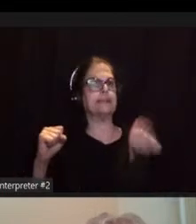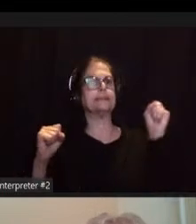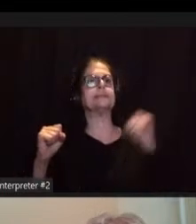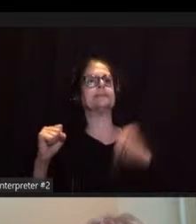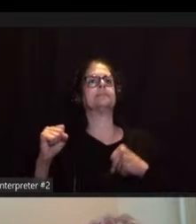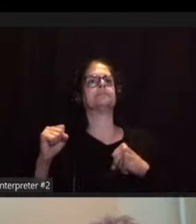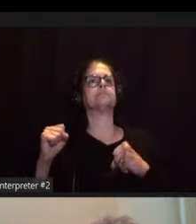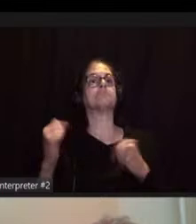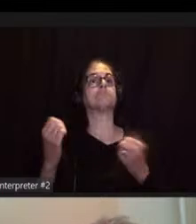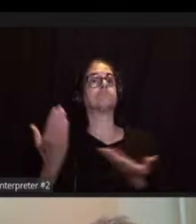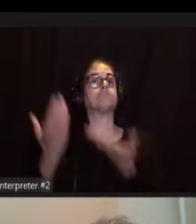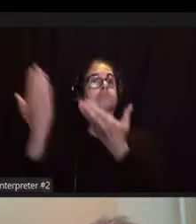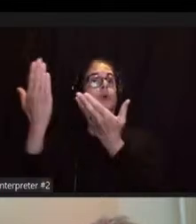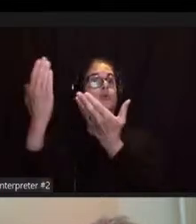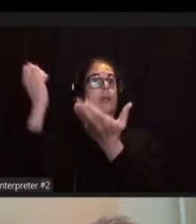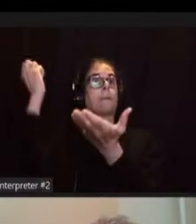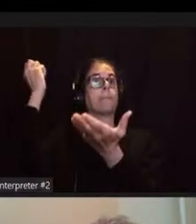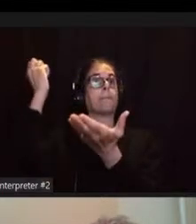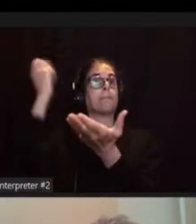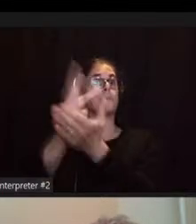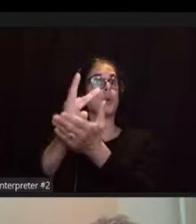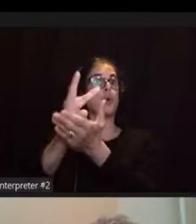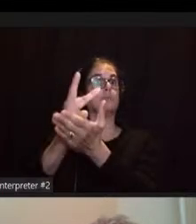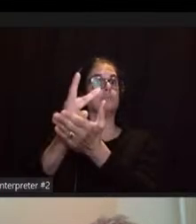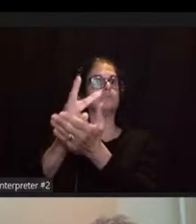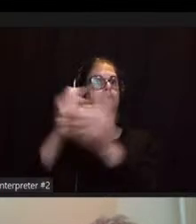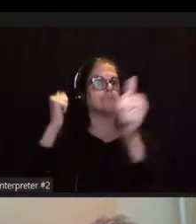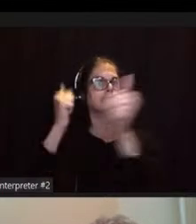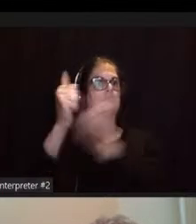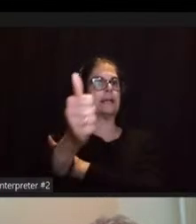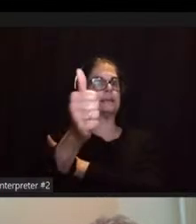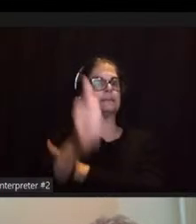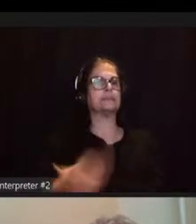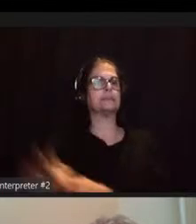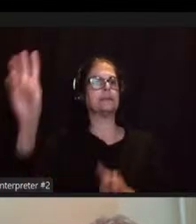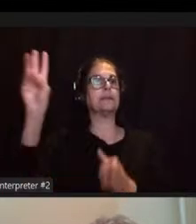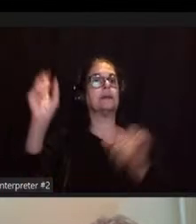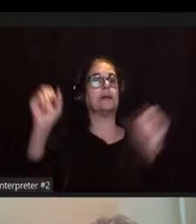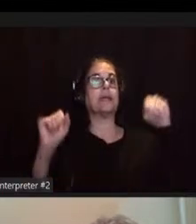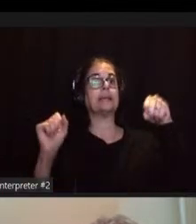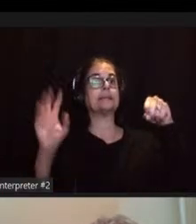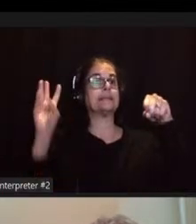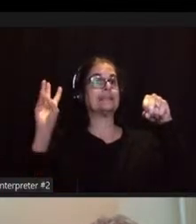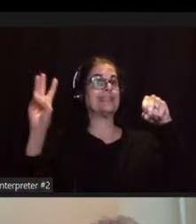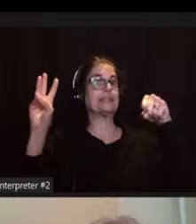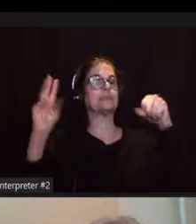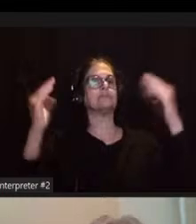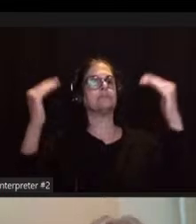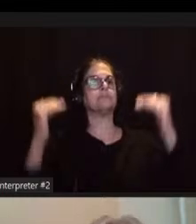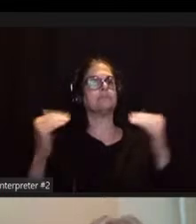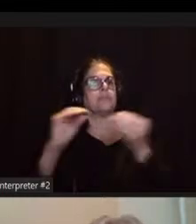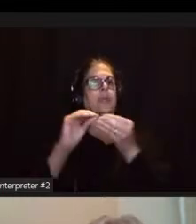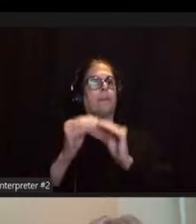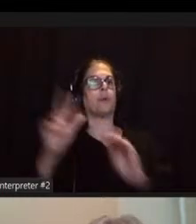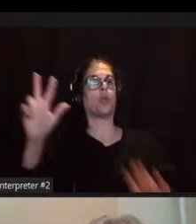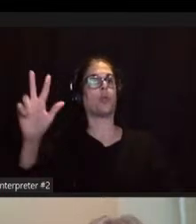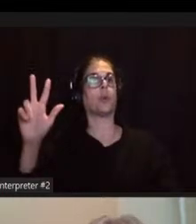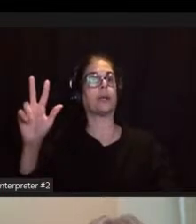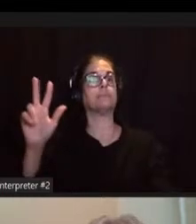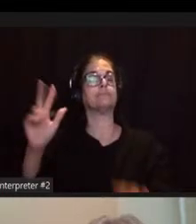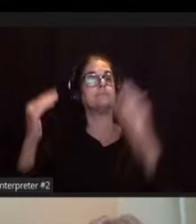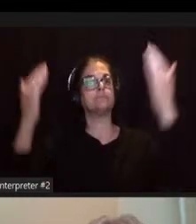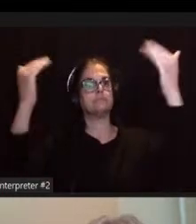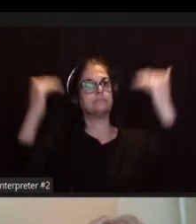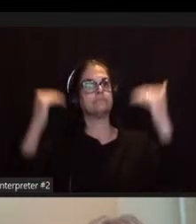Motion to approve the minutes passes with six yes votes. We may proceed to agenda item number three. Our next order of